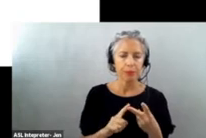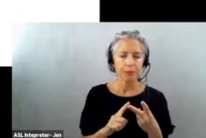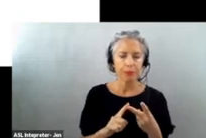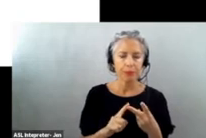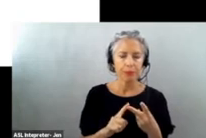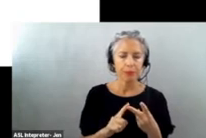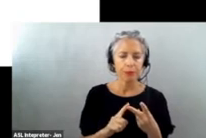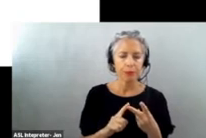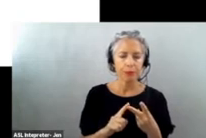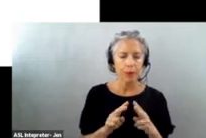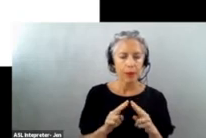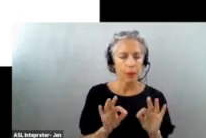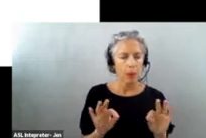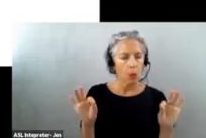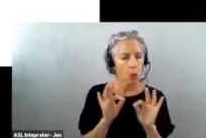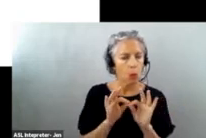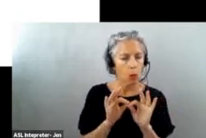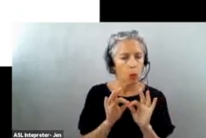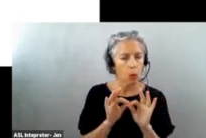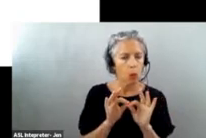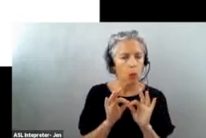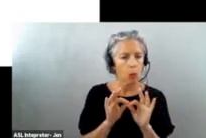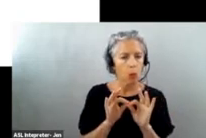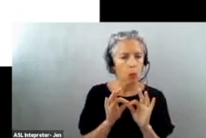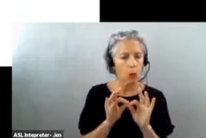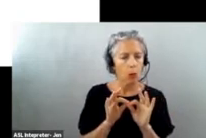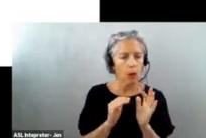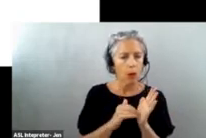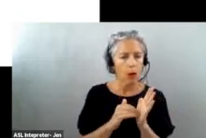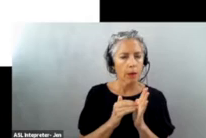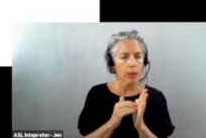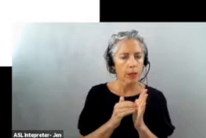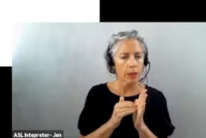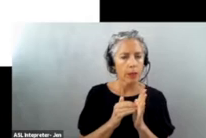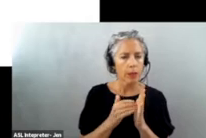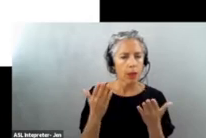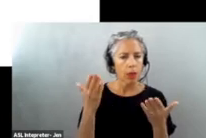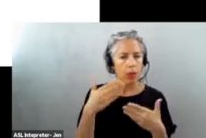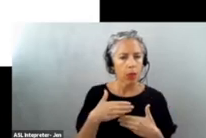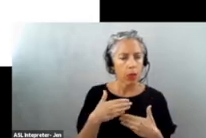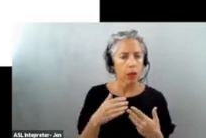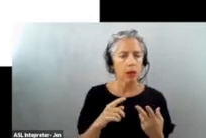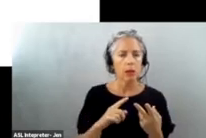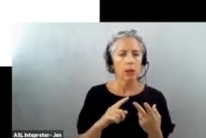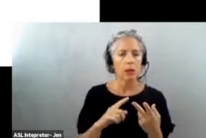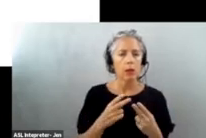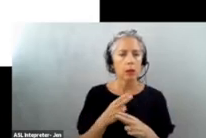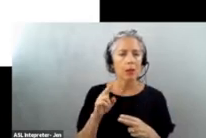very, very important and which is often lost, and that is that we use